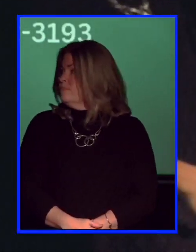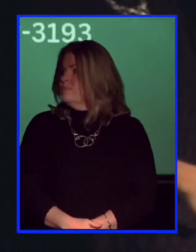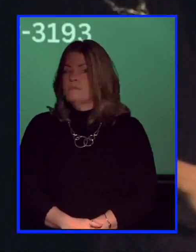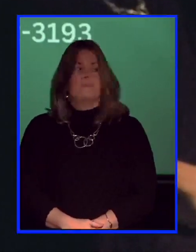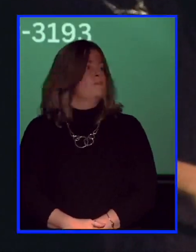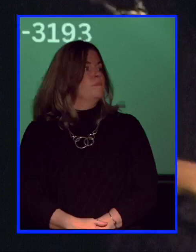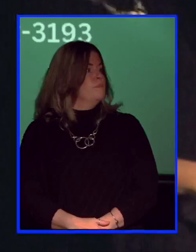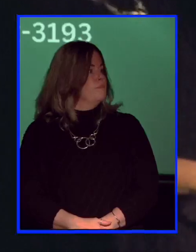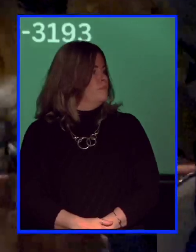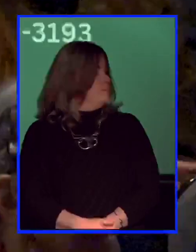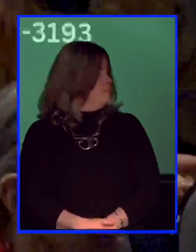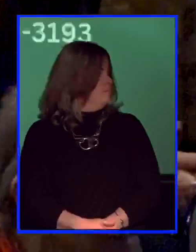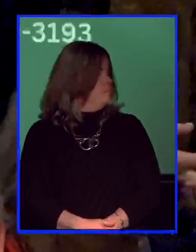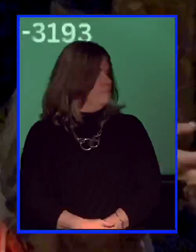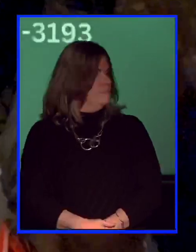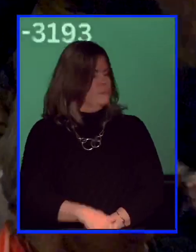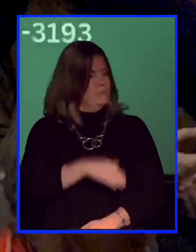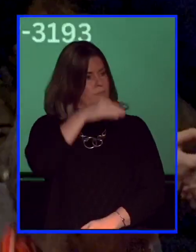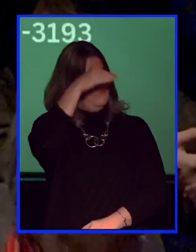Peter,